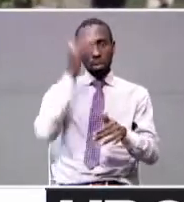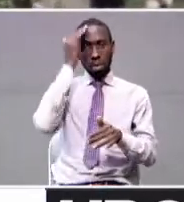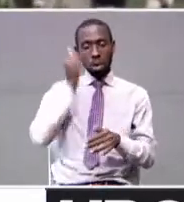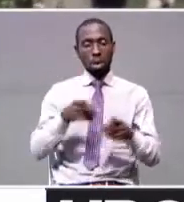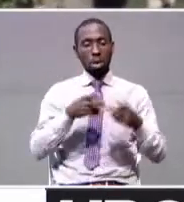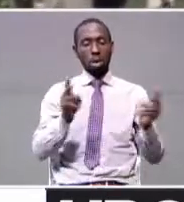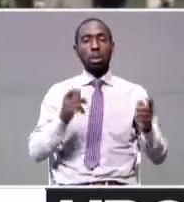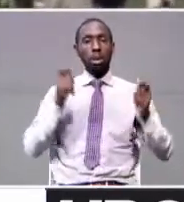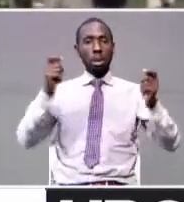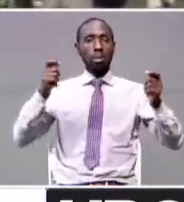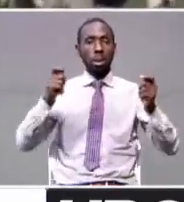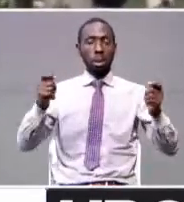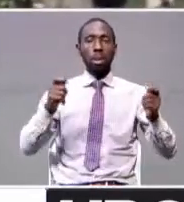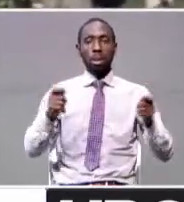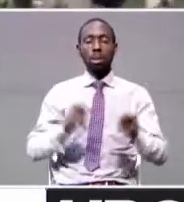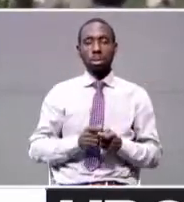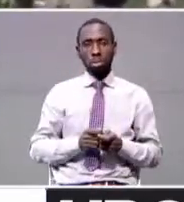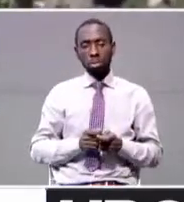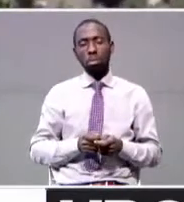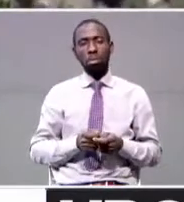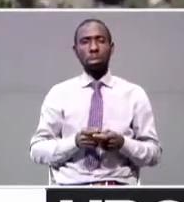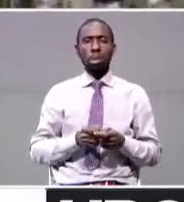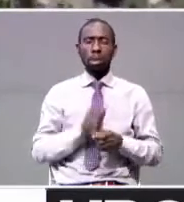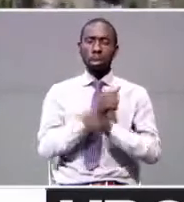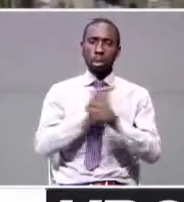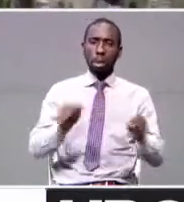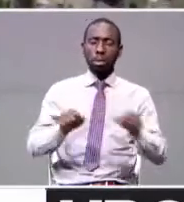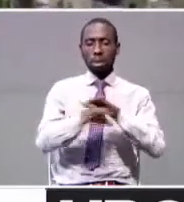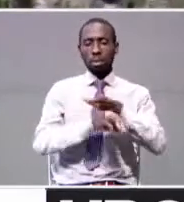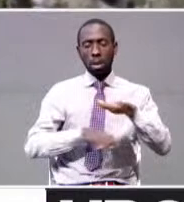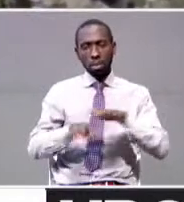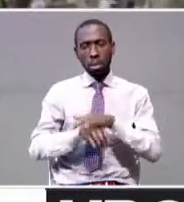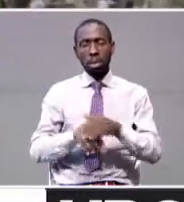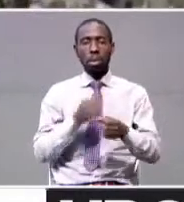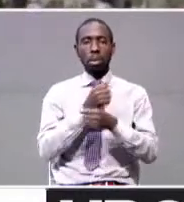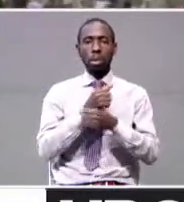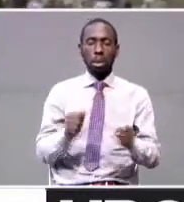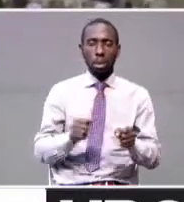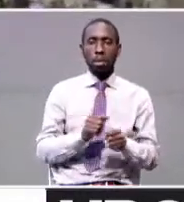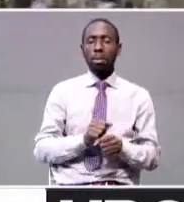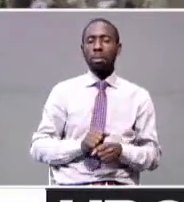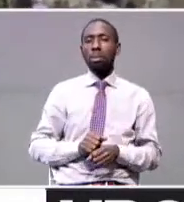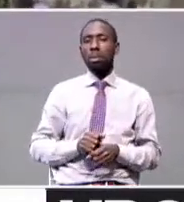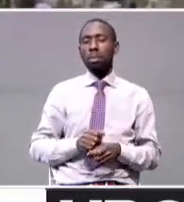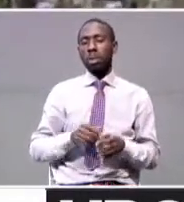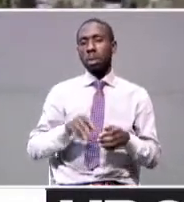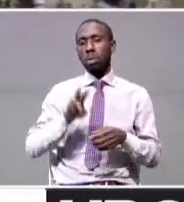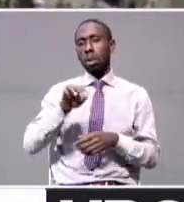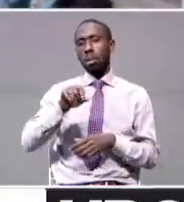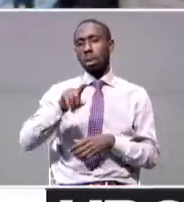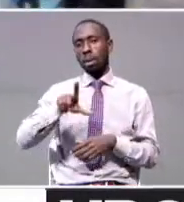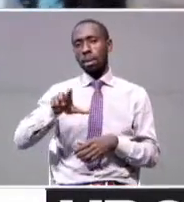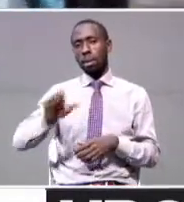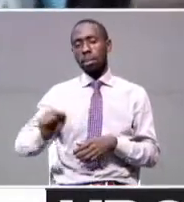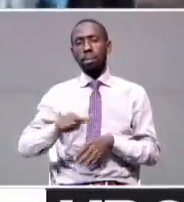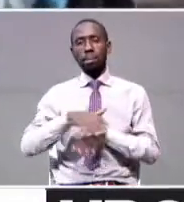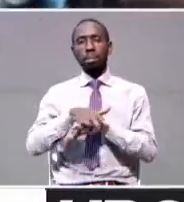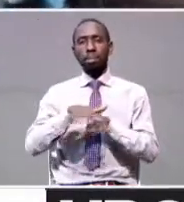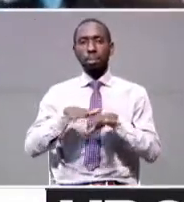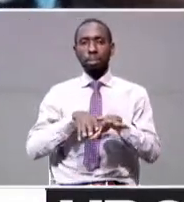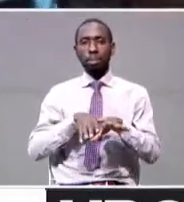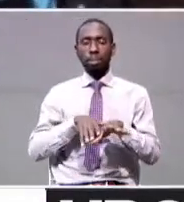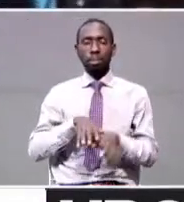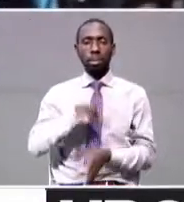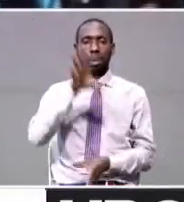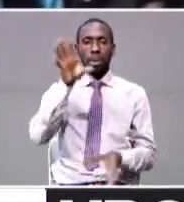eno eya bulungi bwansi eyo, bagiwulire nti ennyanja yaabwe kampeyini gye tutuumye Wamala yaffe. Ndi